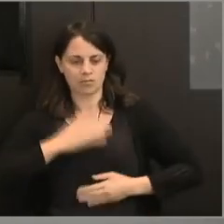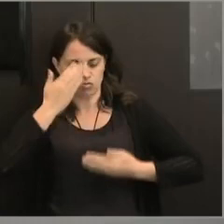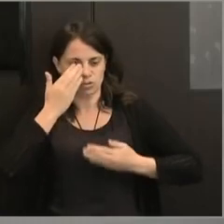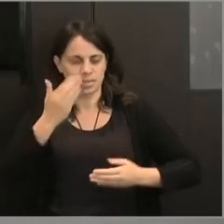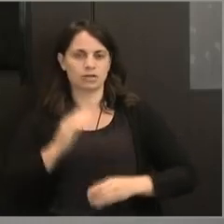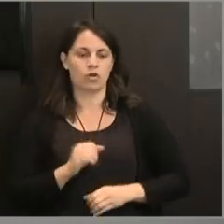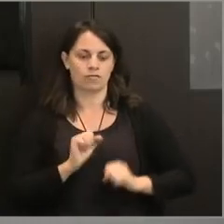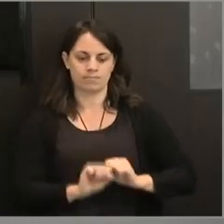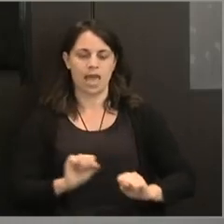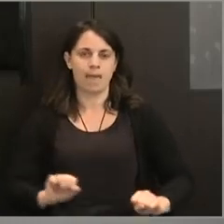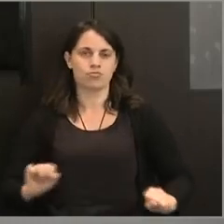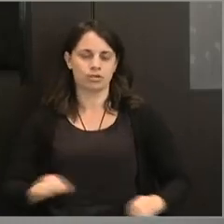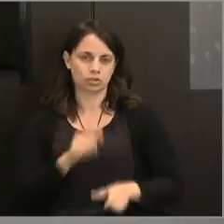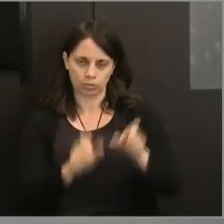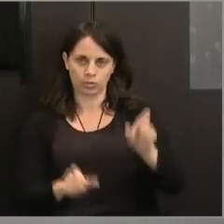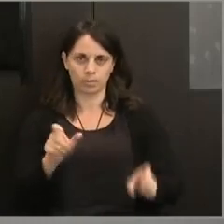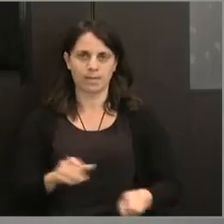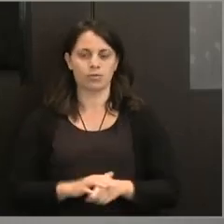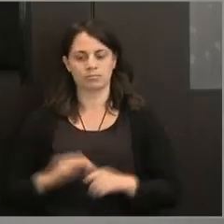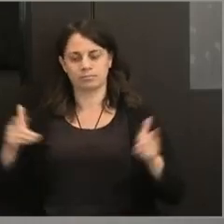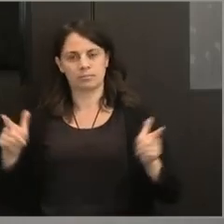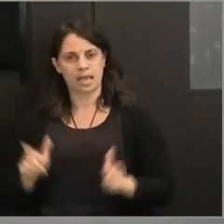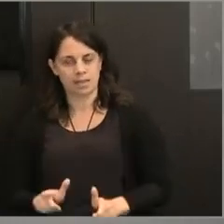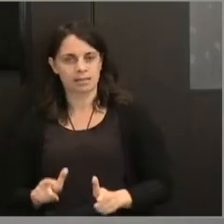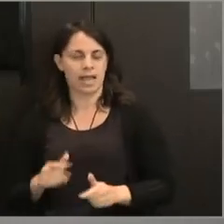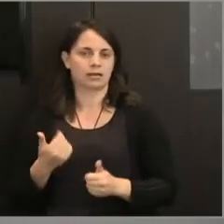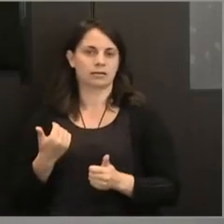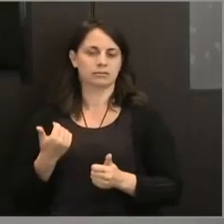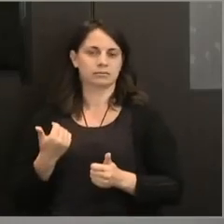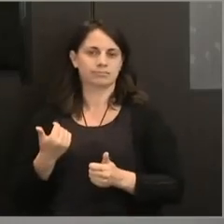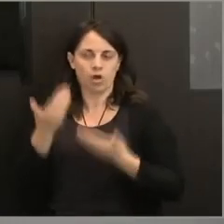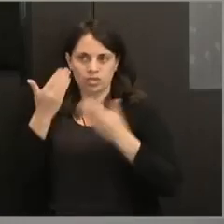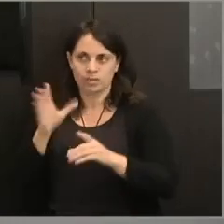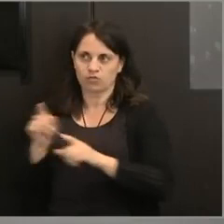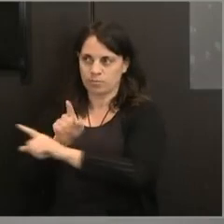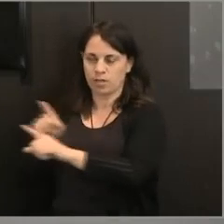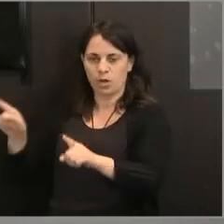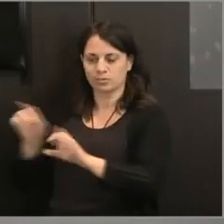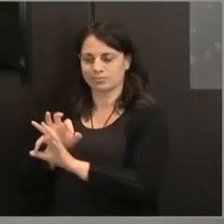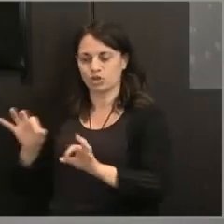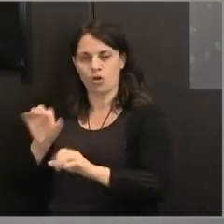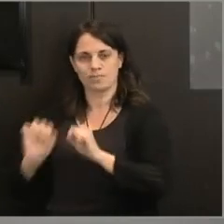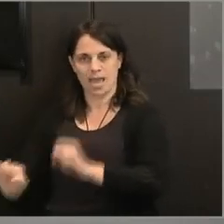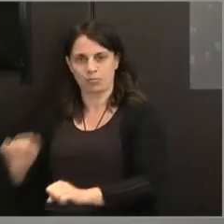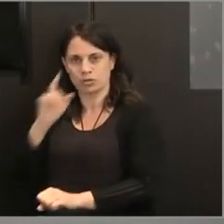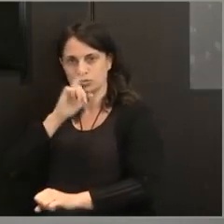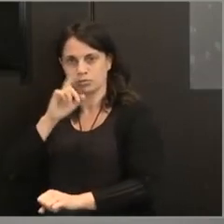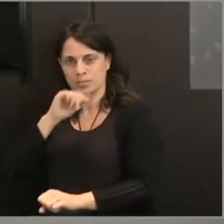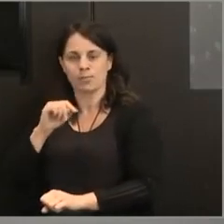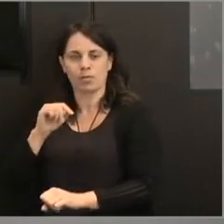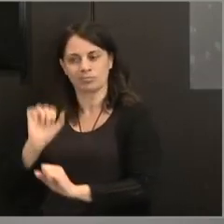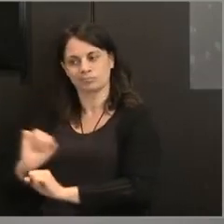people and the lack of respect that non-Aboriginal peoples have been raised to have for their Aboriginal neighbours.